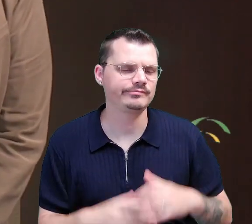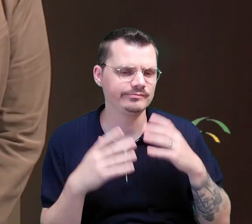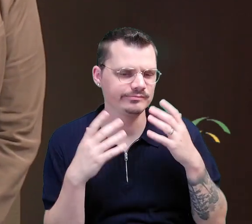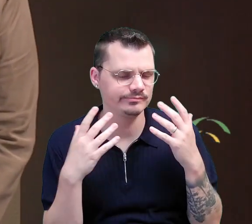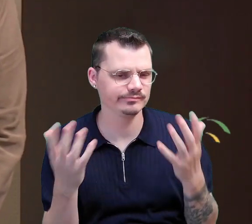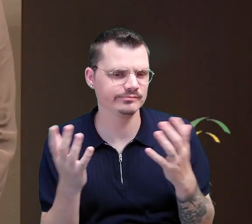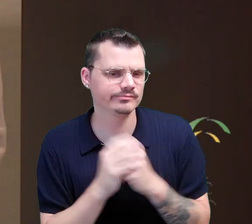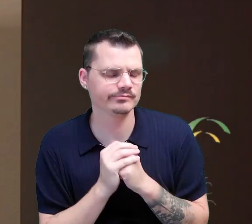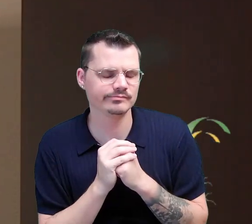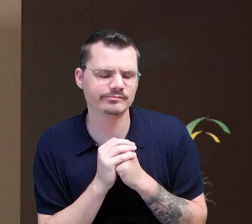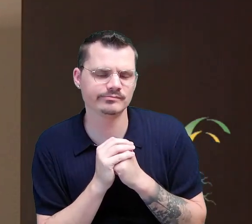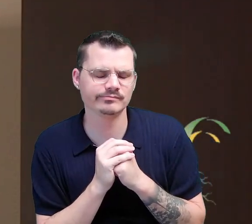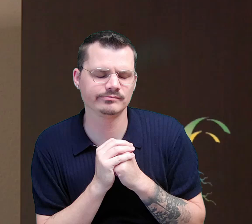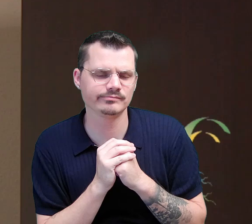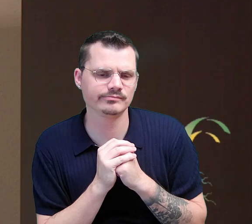So,